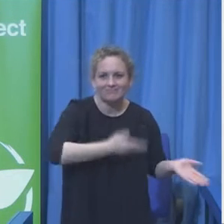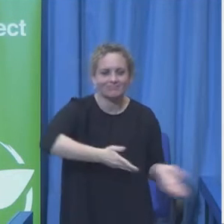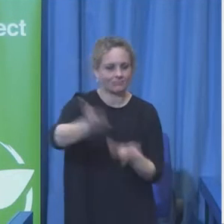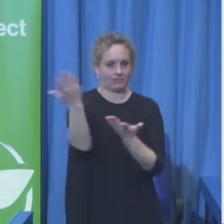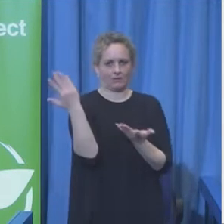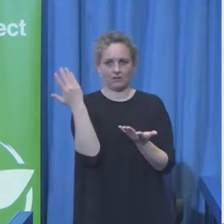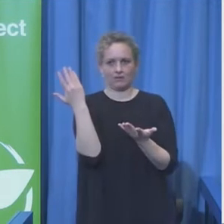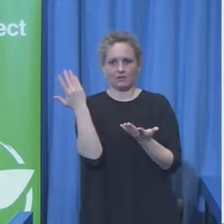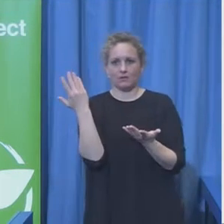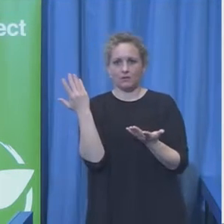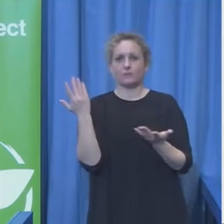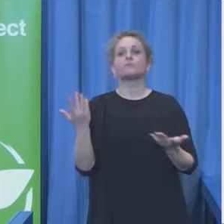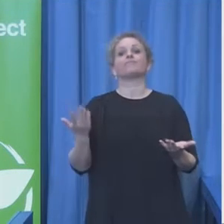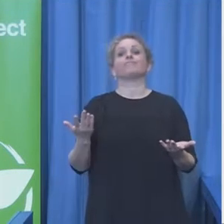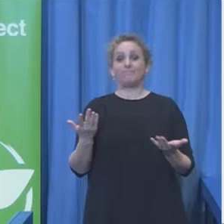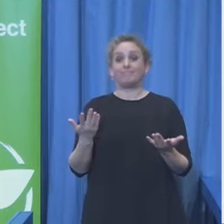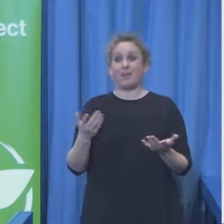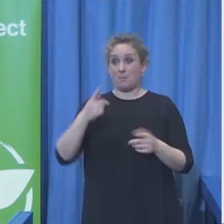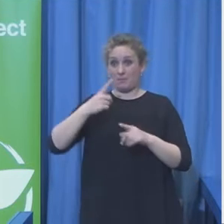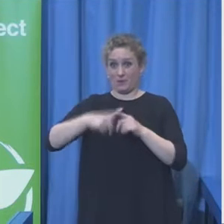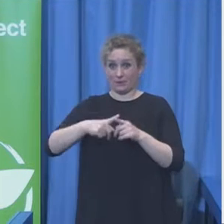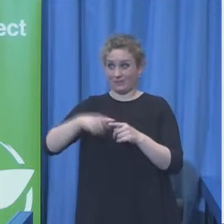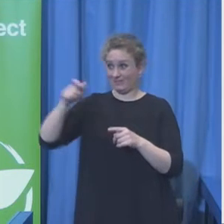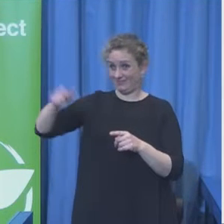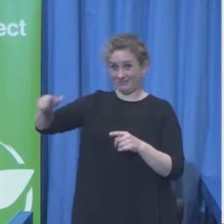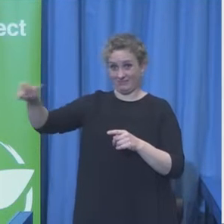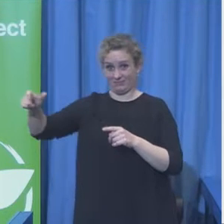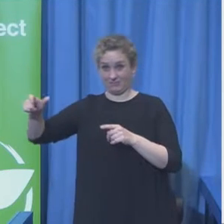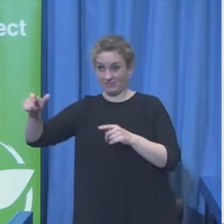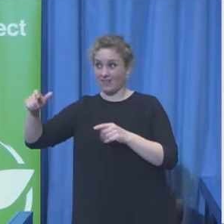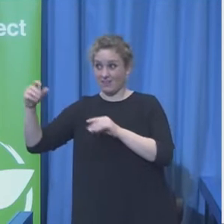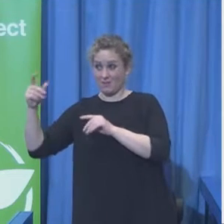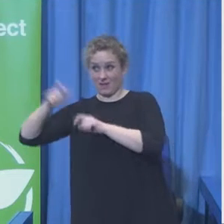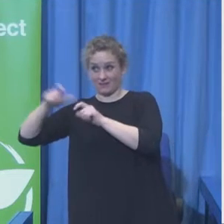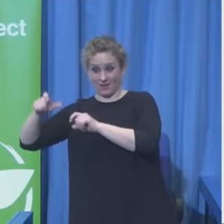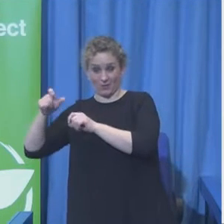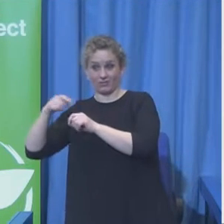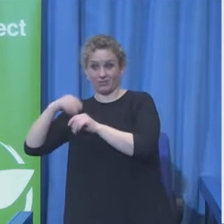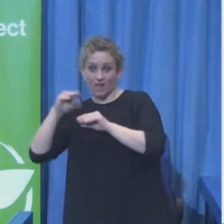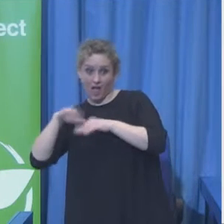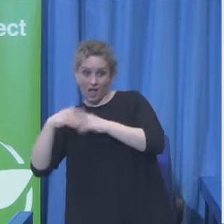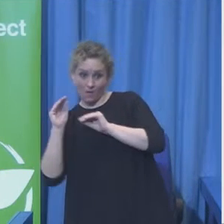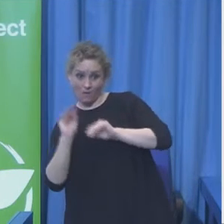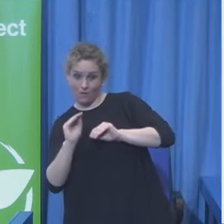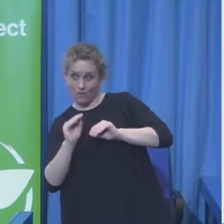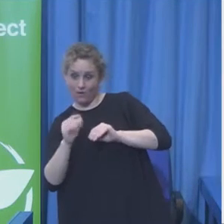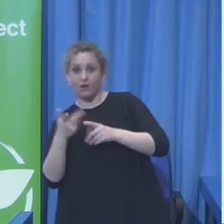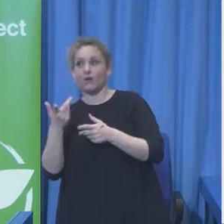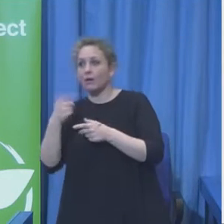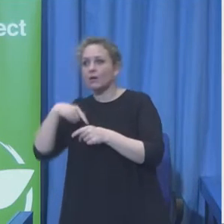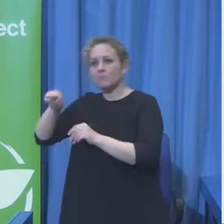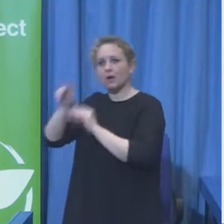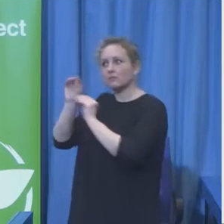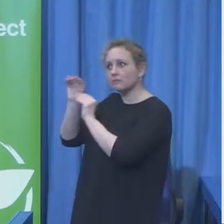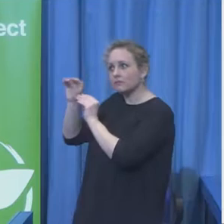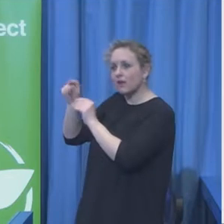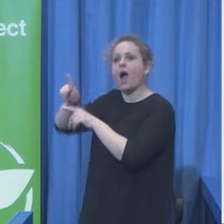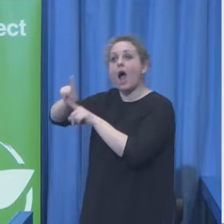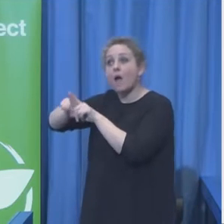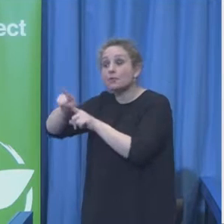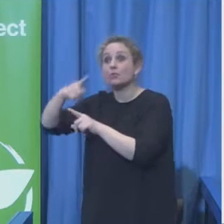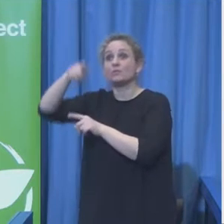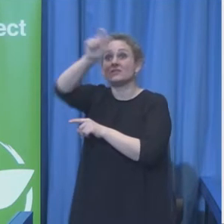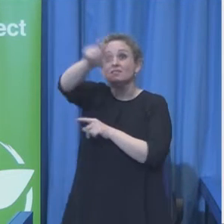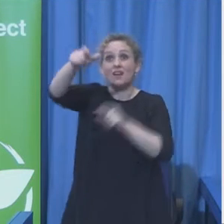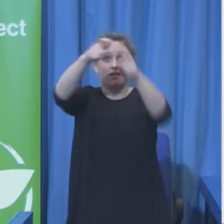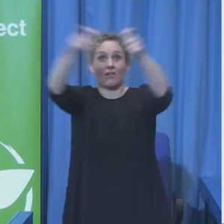employees, and creating a working, welcoming, and accessible workplace, and modeling more of the best practices that we've heard about